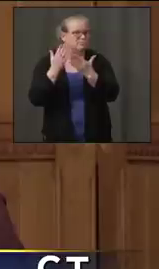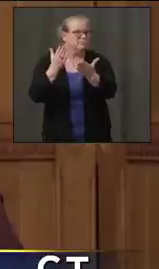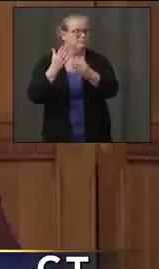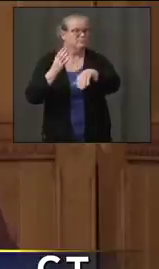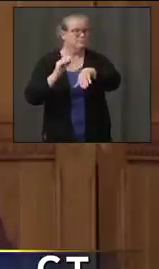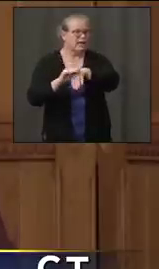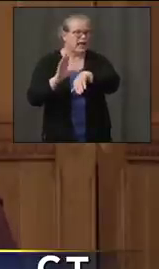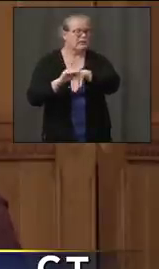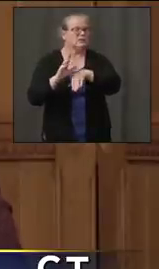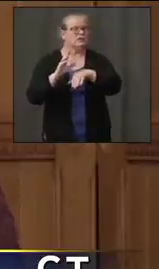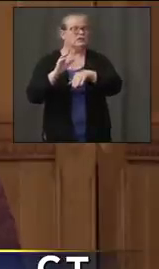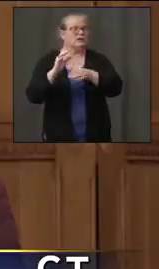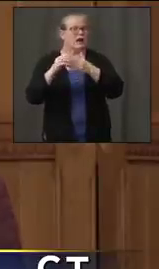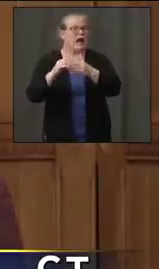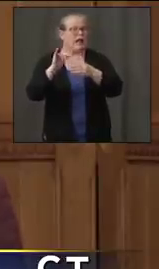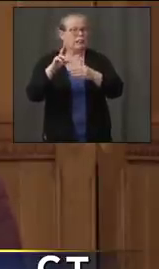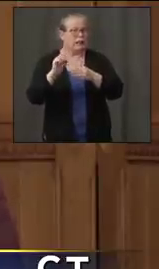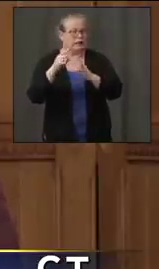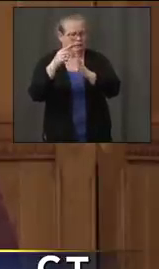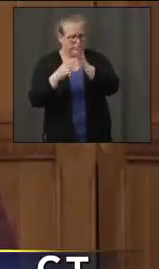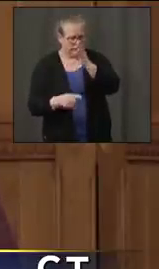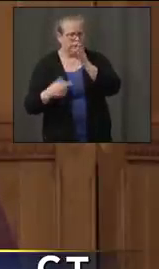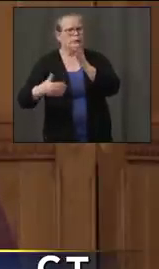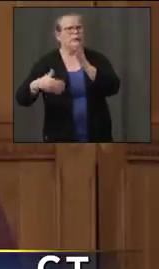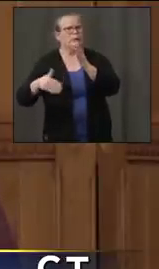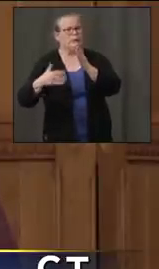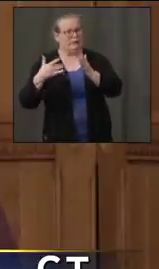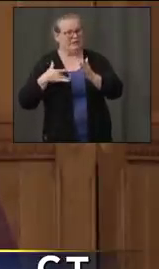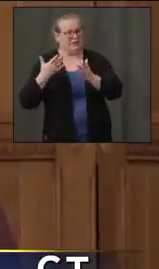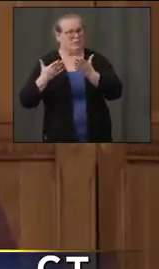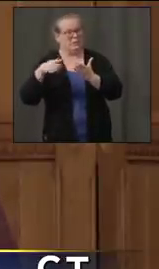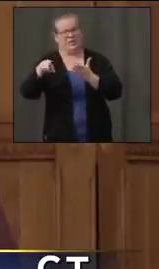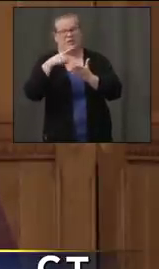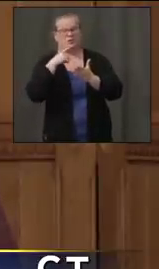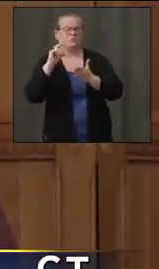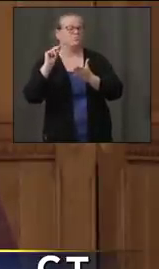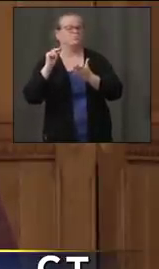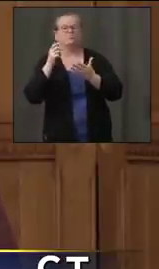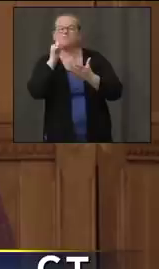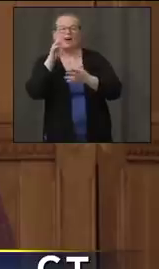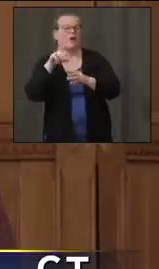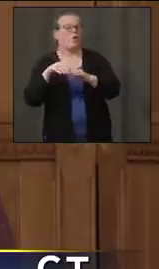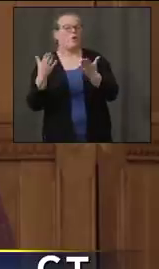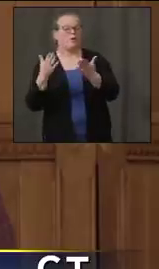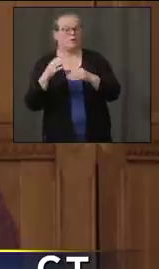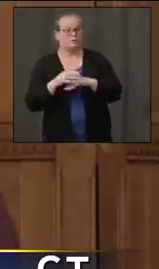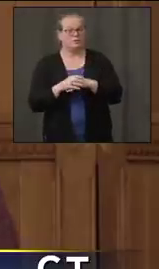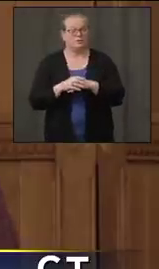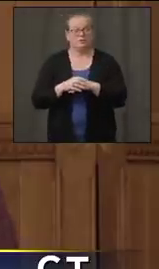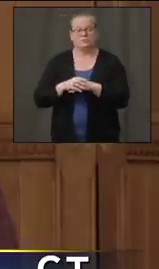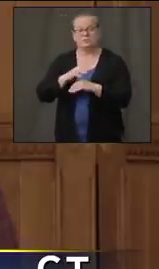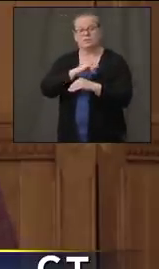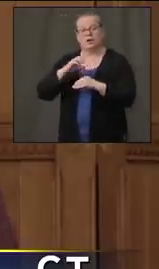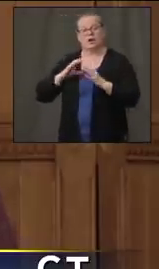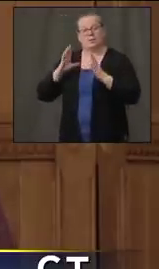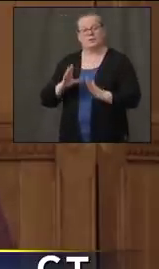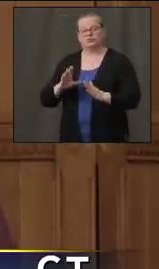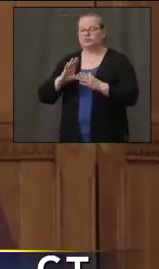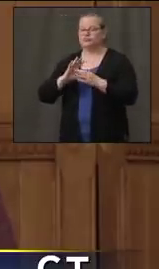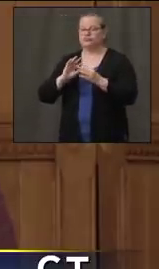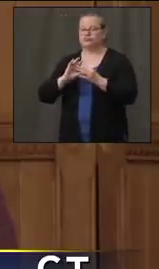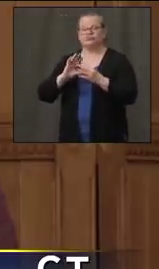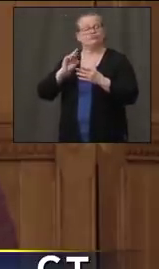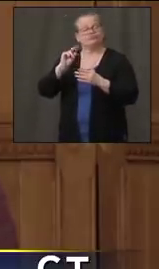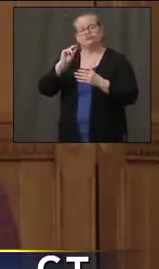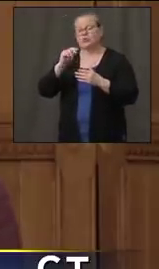think so. I mean, as the governor mentioned, we work collaboratively with the Connecticut Restaurant Association as well as many others on the rules that are going to be put